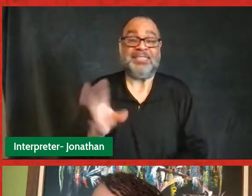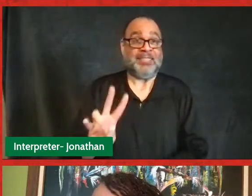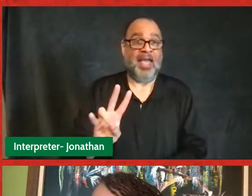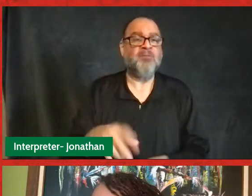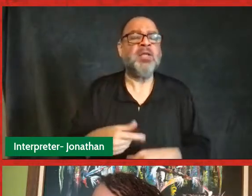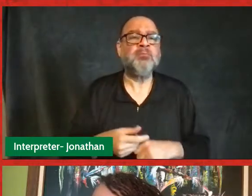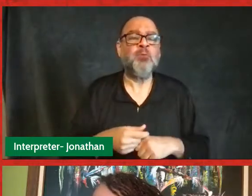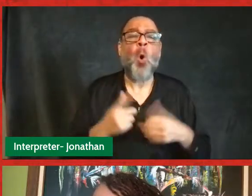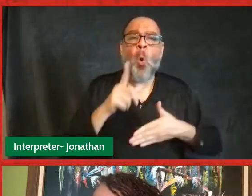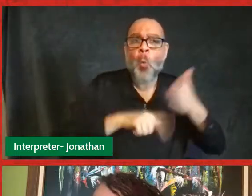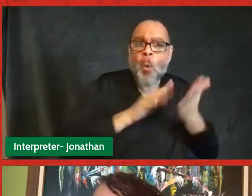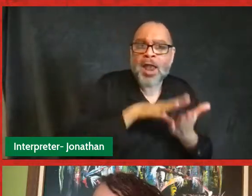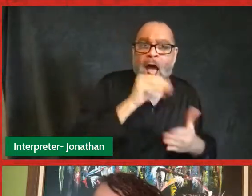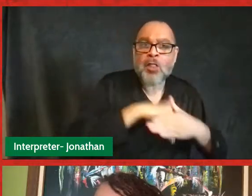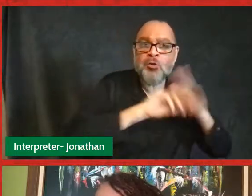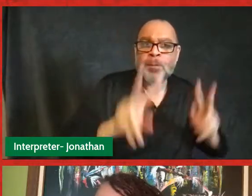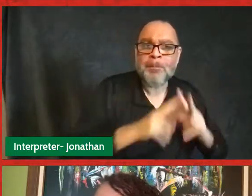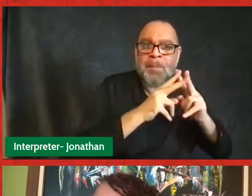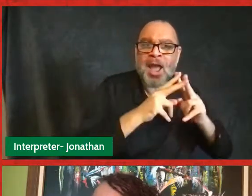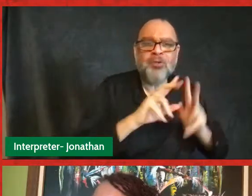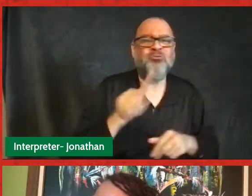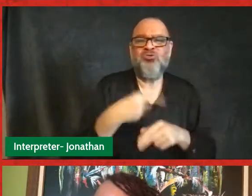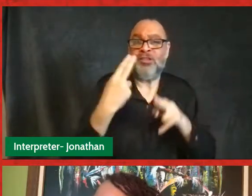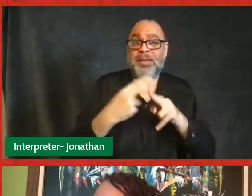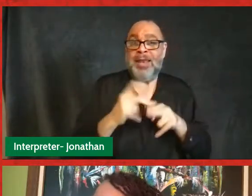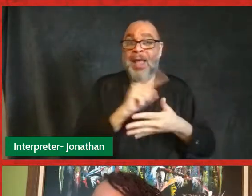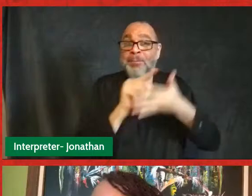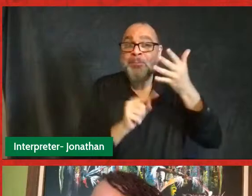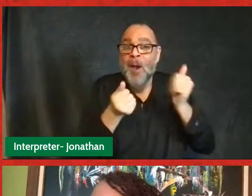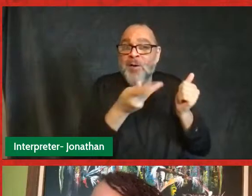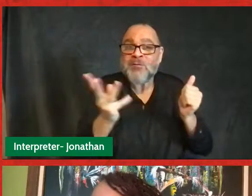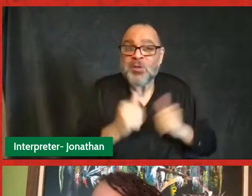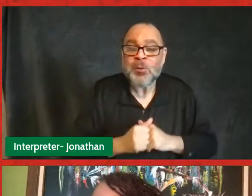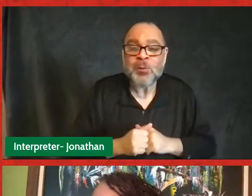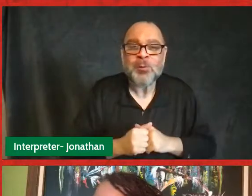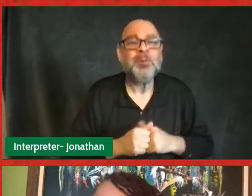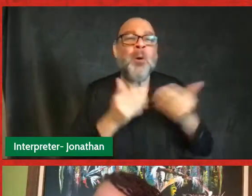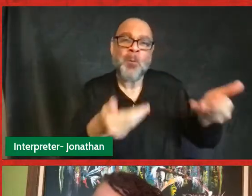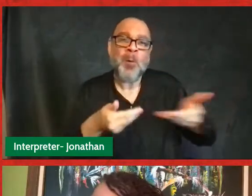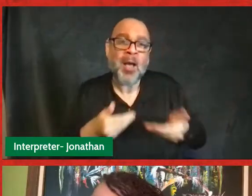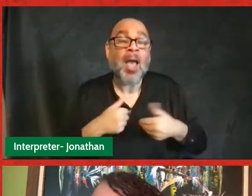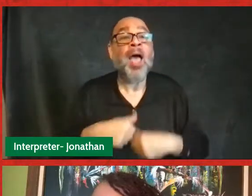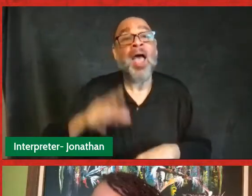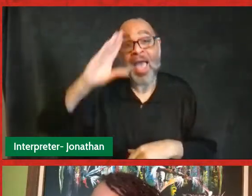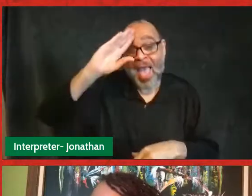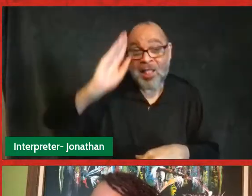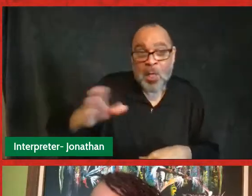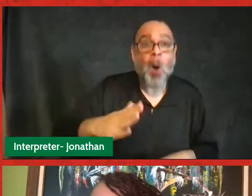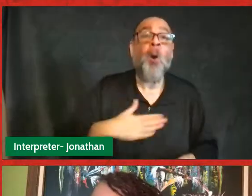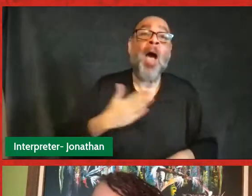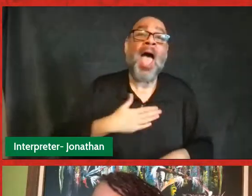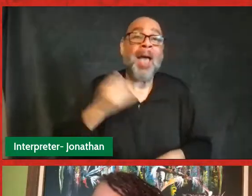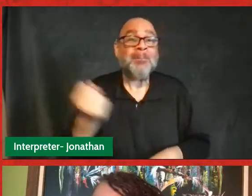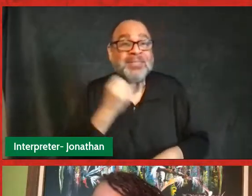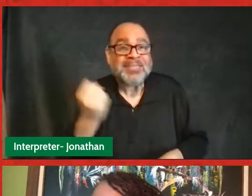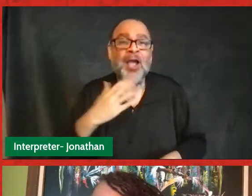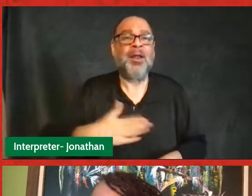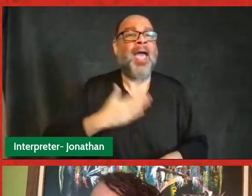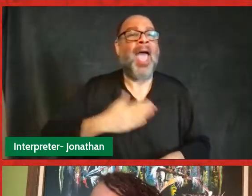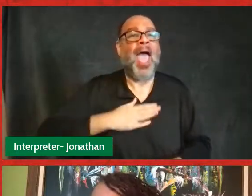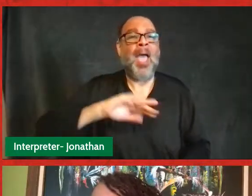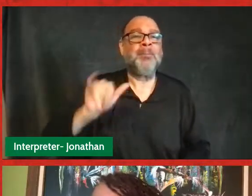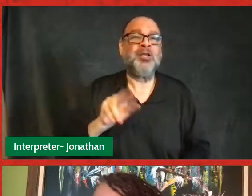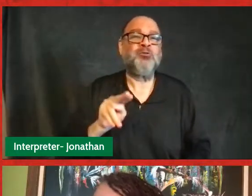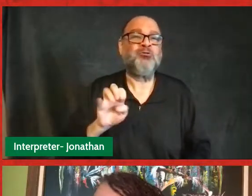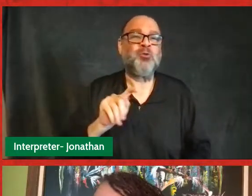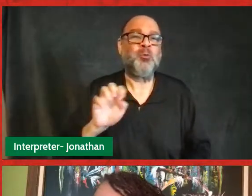few. Welcome, Ms. Morris. Hi, everybody. Hello. Happy Saturday. Happy Juneteenth. Thank you so much for having us